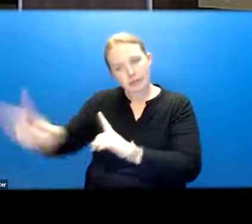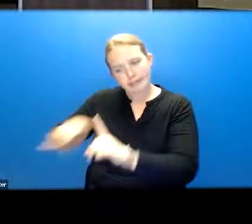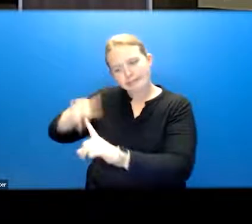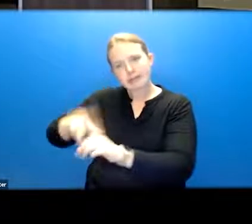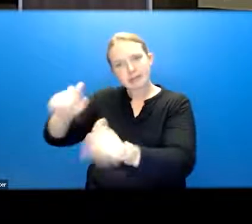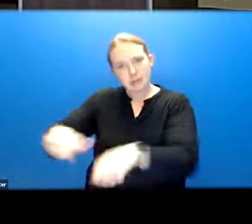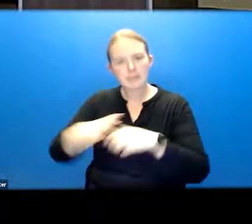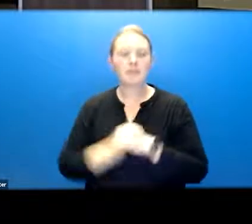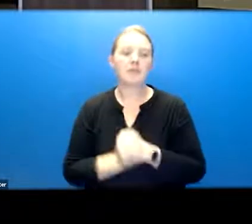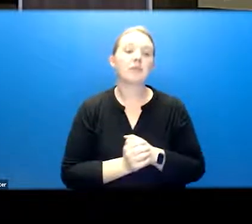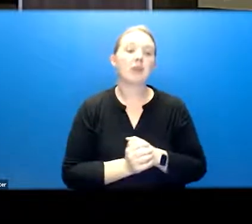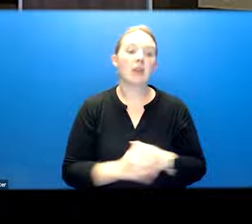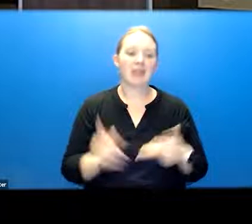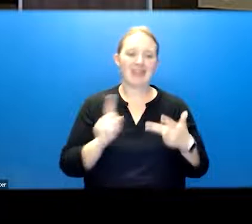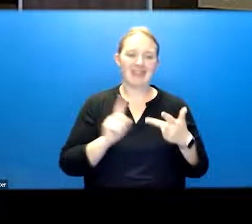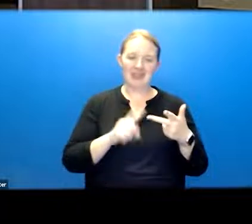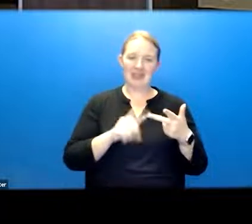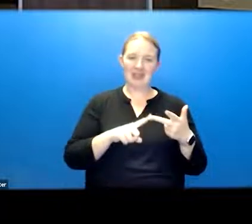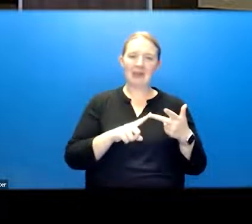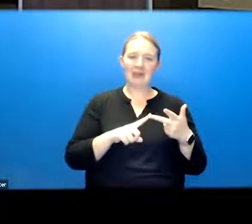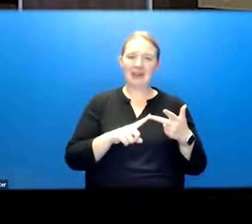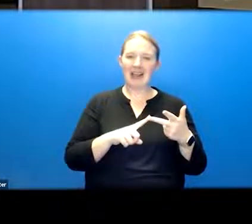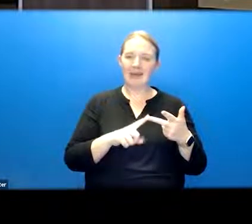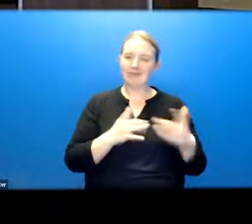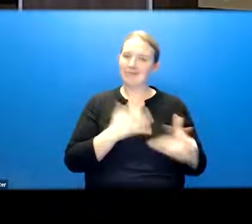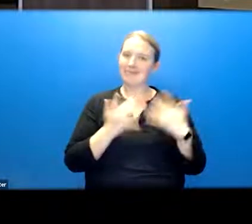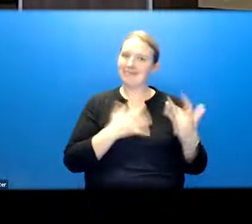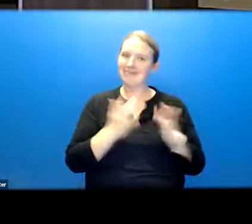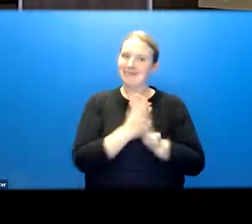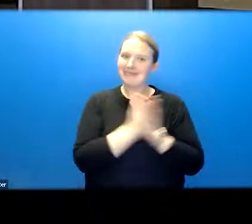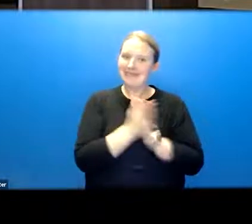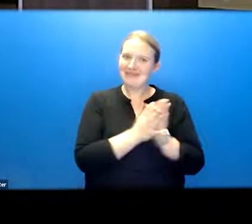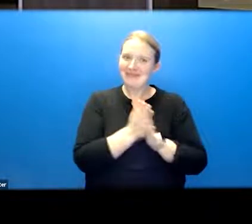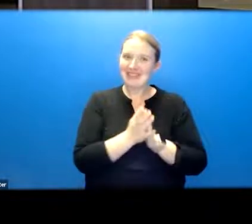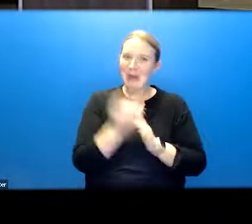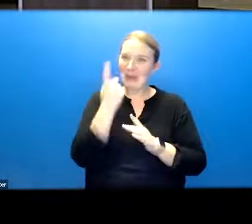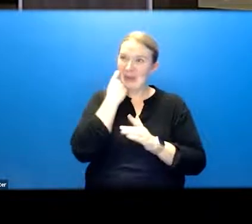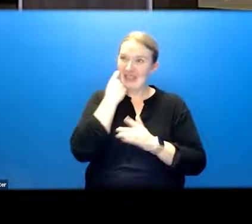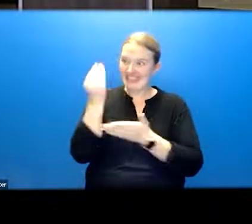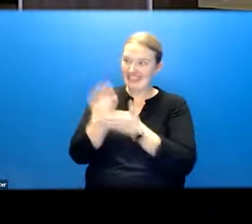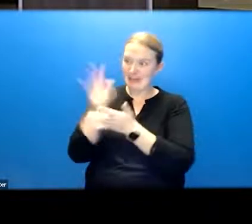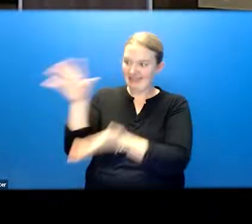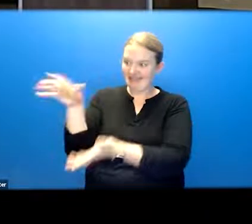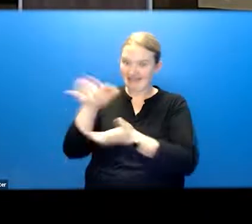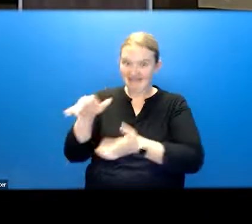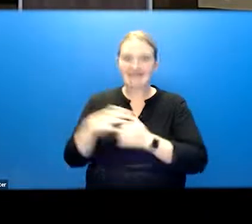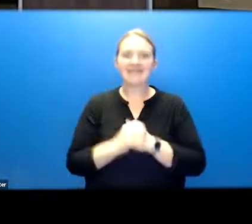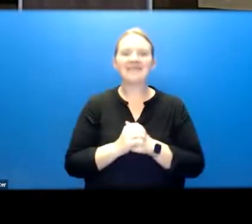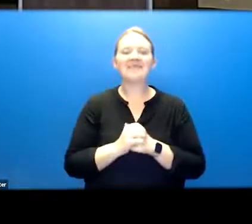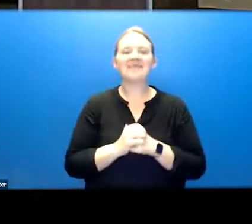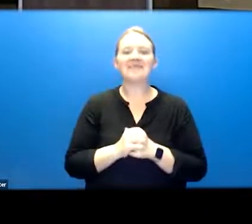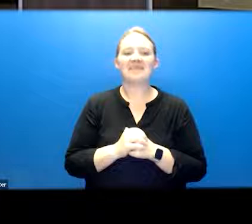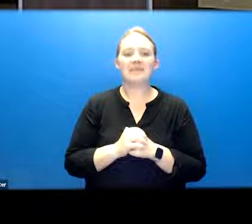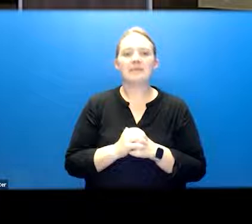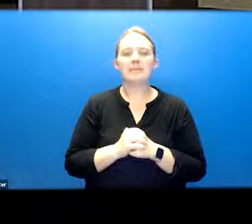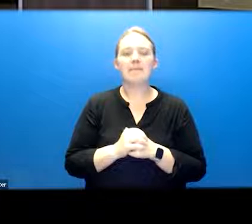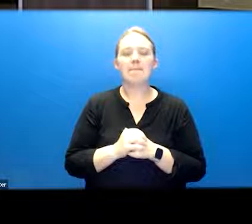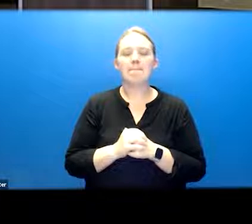the third one is one that I am super pumped about. It just got funded. It is